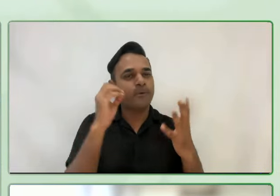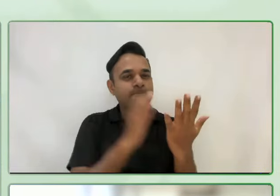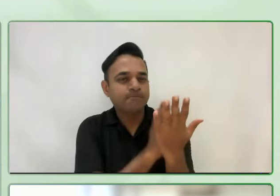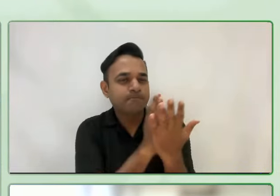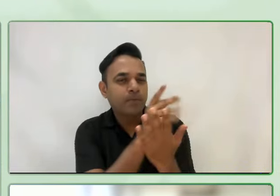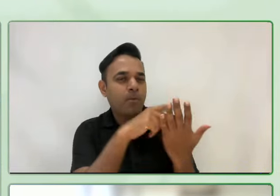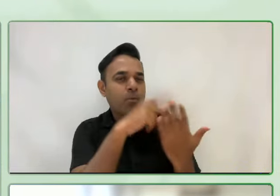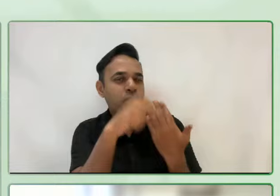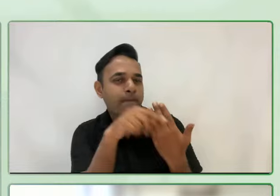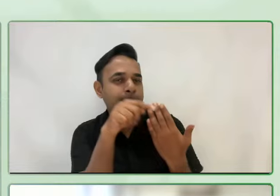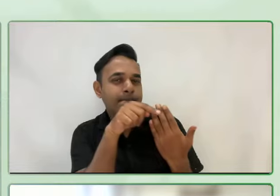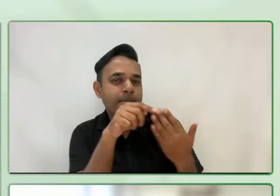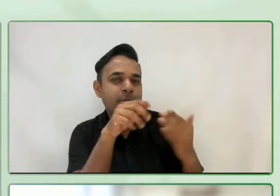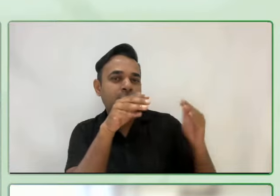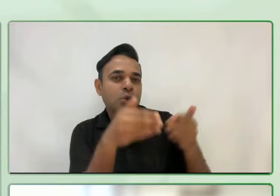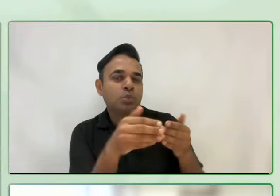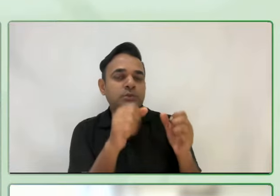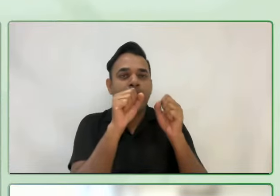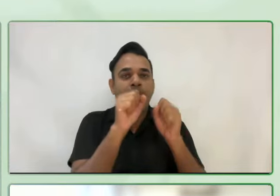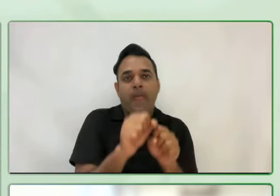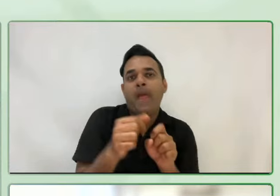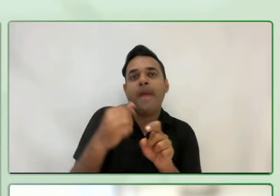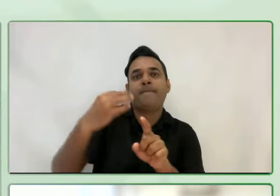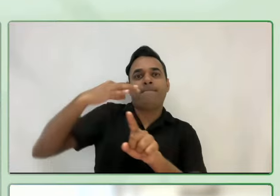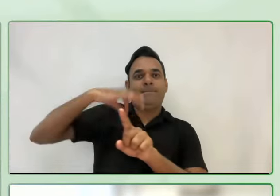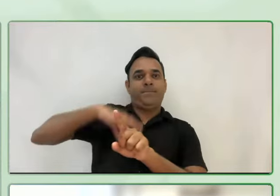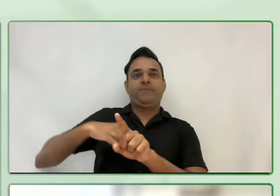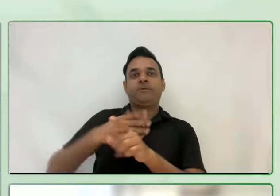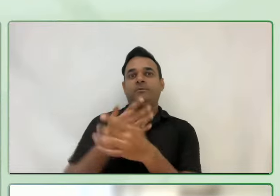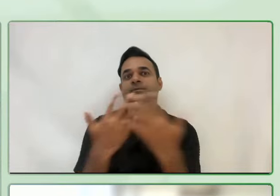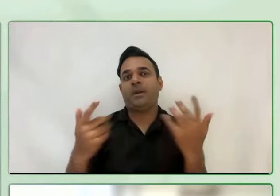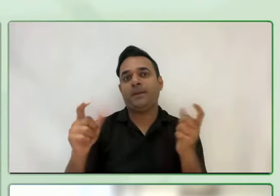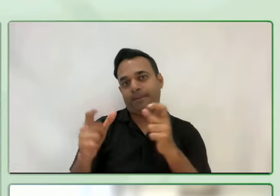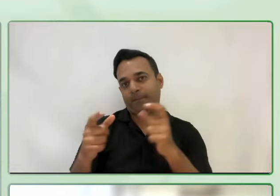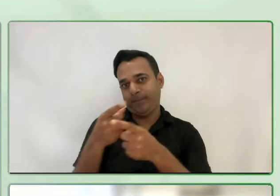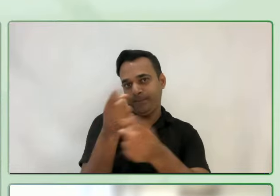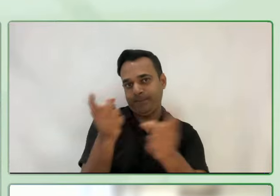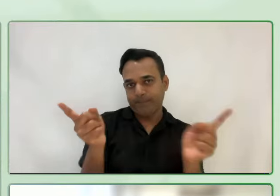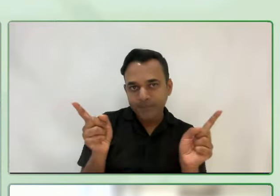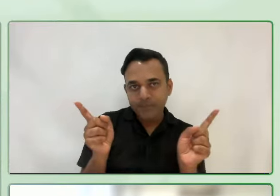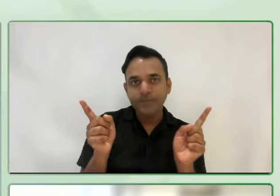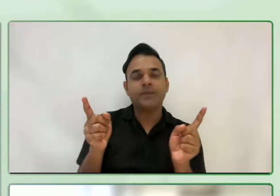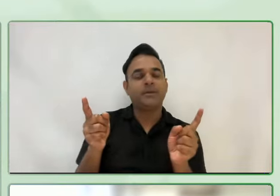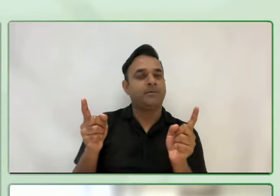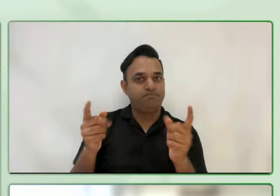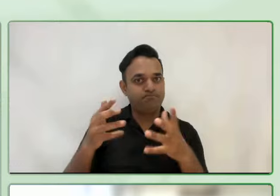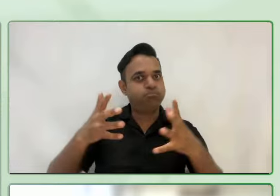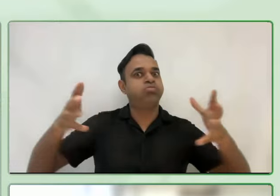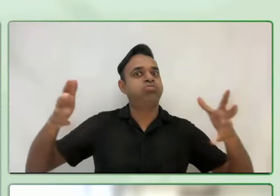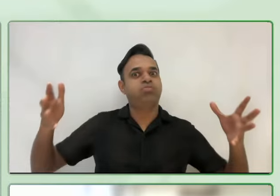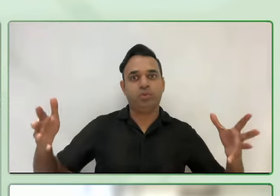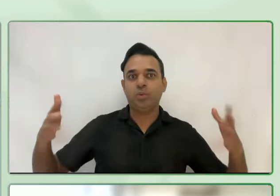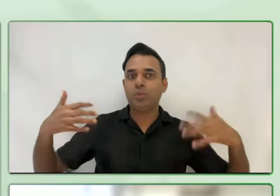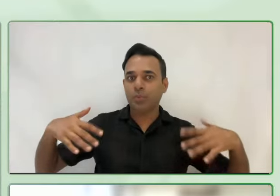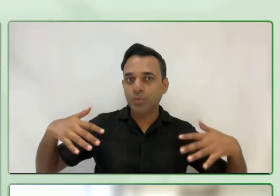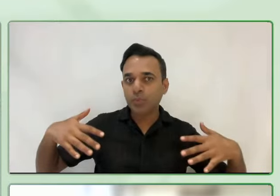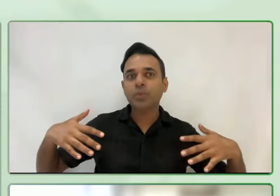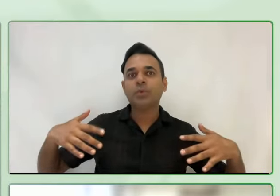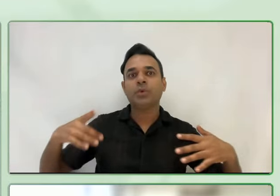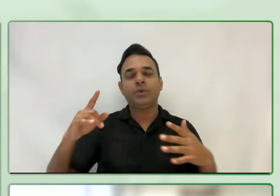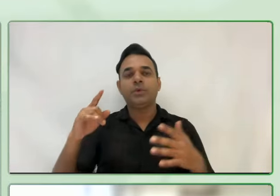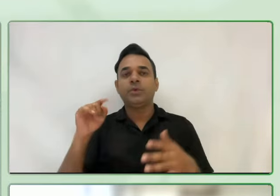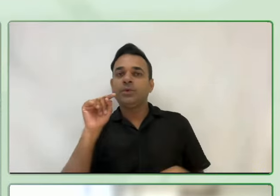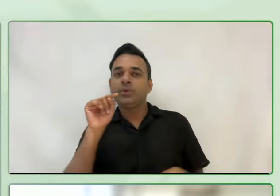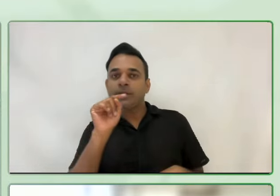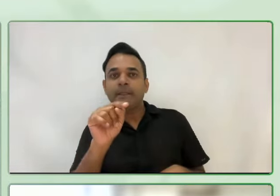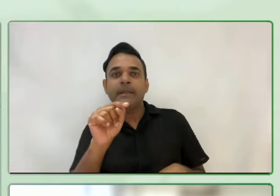manage the end-to-end delivery process from the request to, usually people need more than one kind of adjustment, maybe a bit of